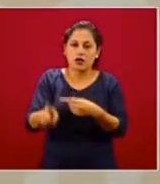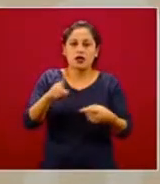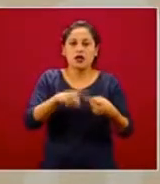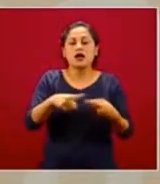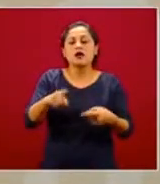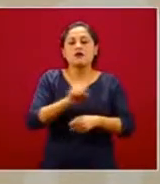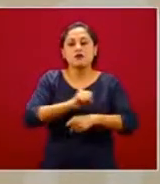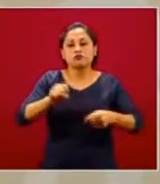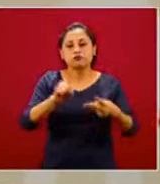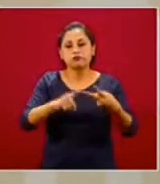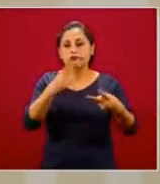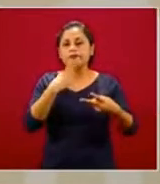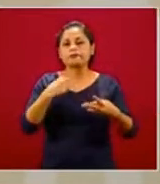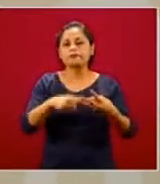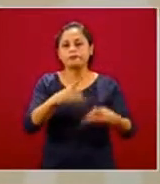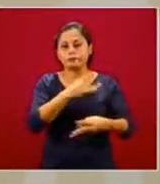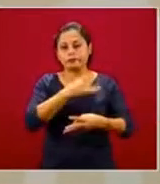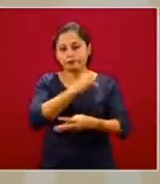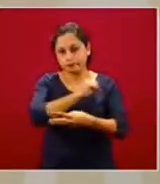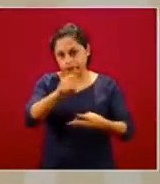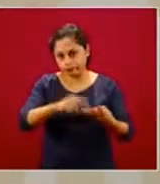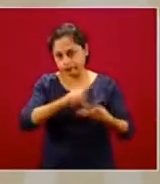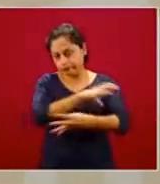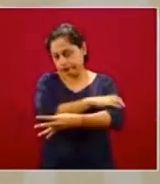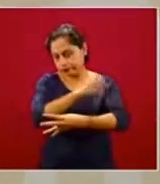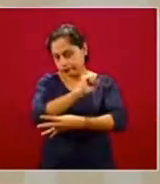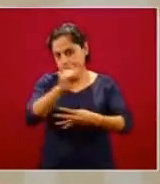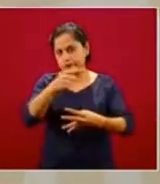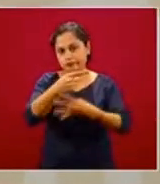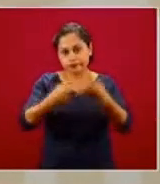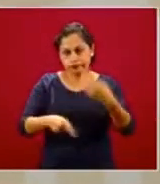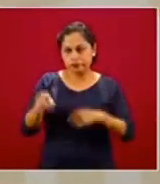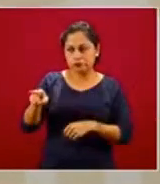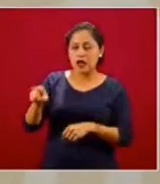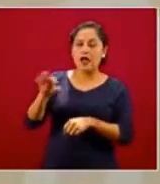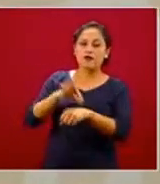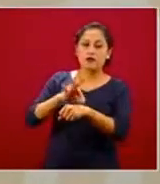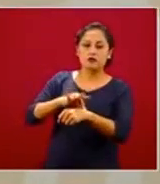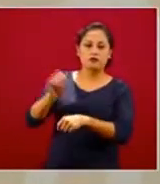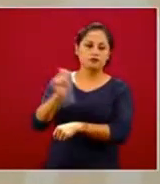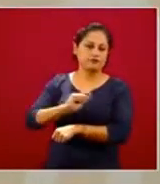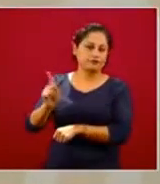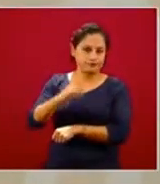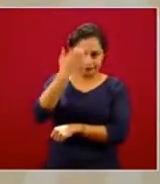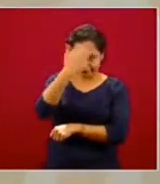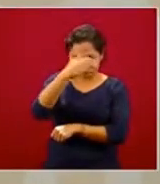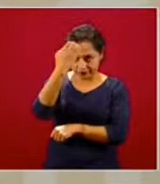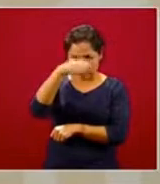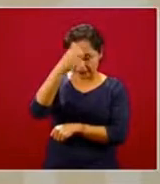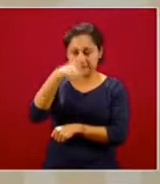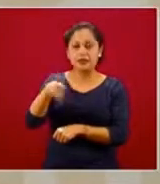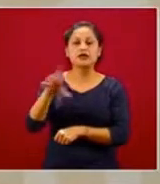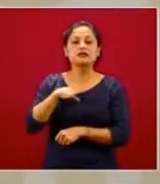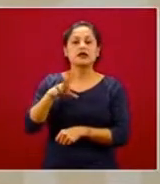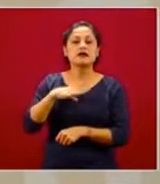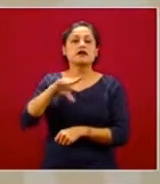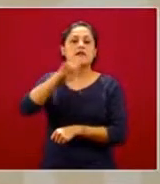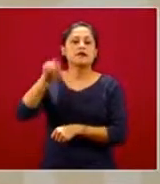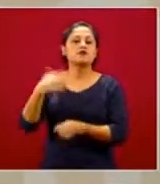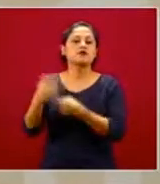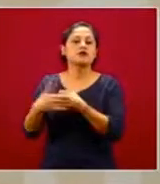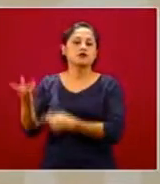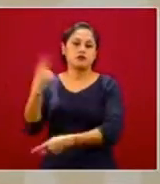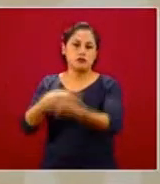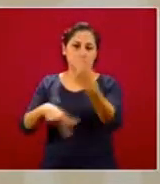hipertensión, exacerbate de las conditions cuales el doctor Ruiz López elsewhere, Ridaura es un experto y such as también chronic vendrá en otro illness, momento a hablar de obesity, ello. and some of Tenemos the enfermedades other